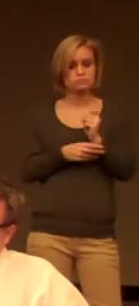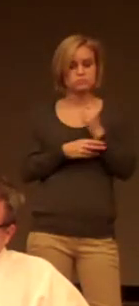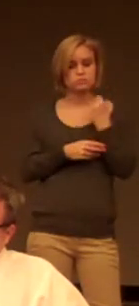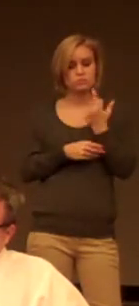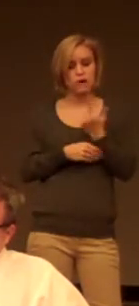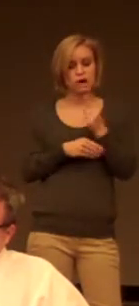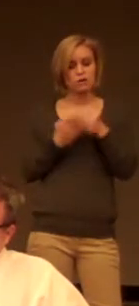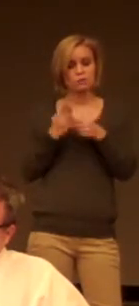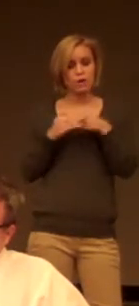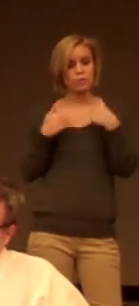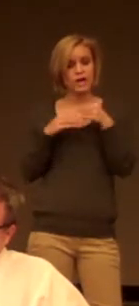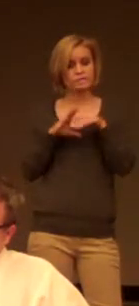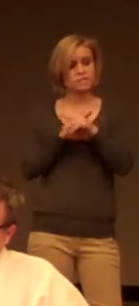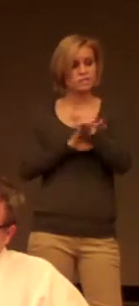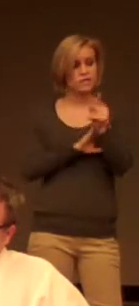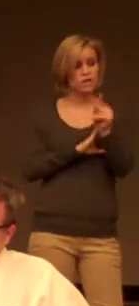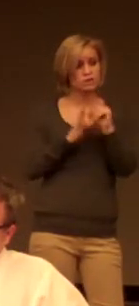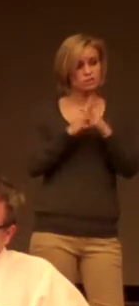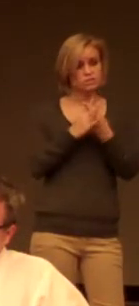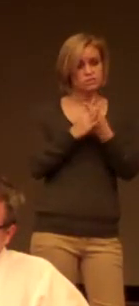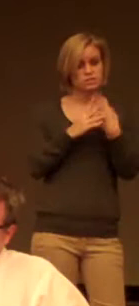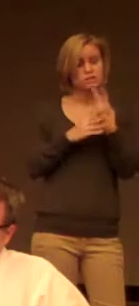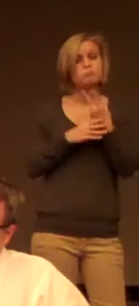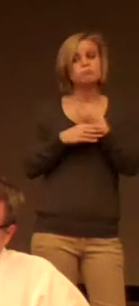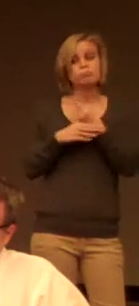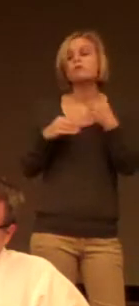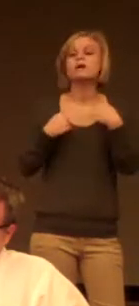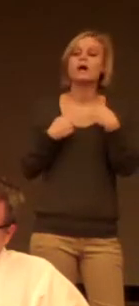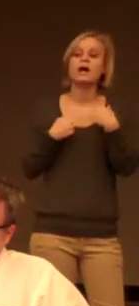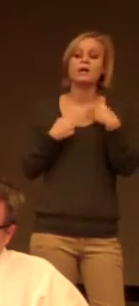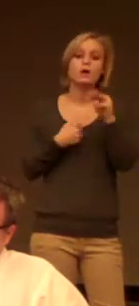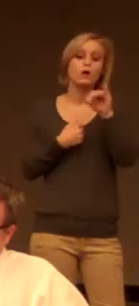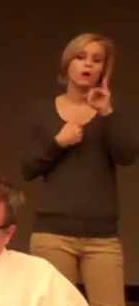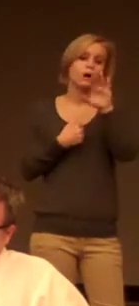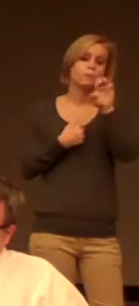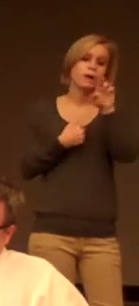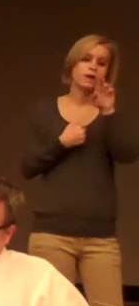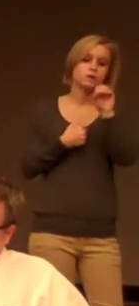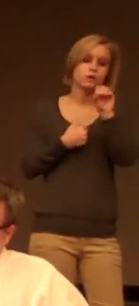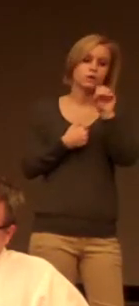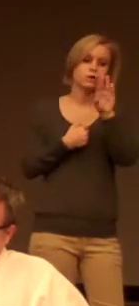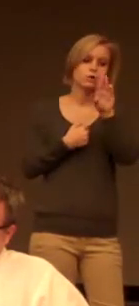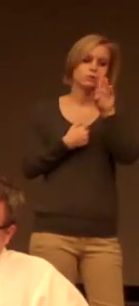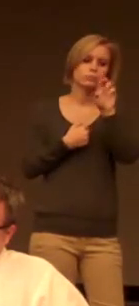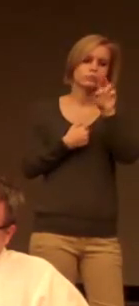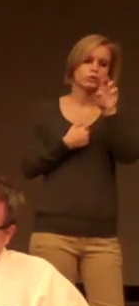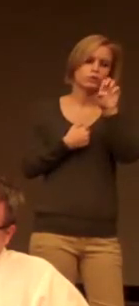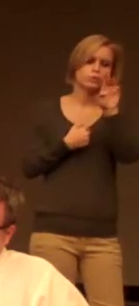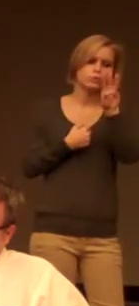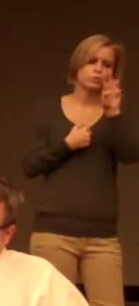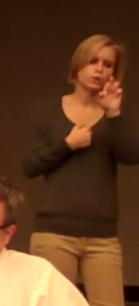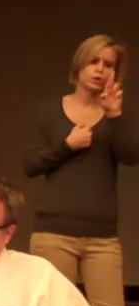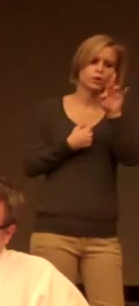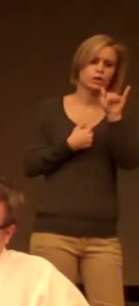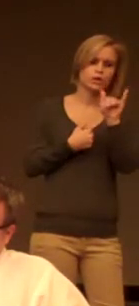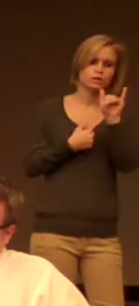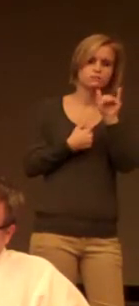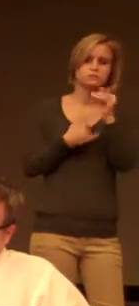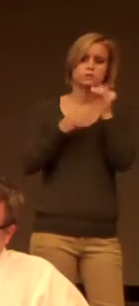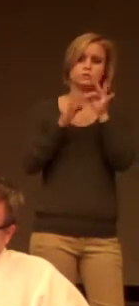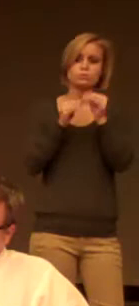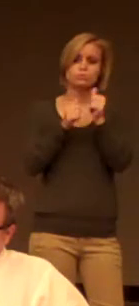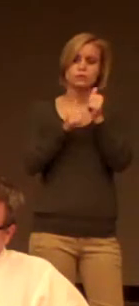what did we have in there originally? We had a microbrewery, which now It's